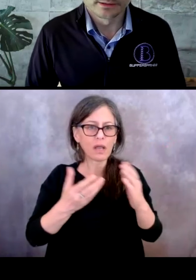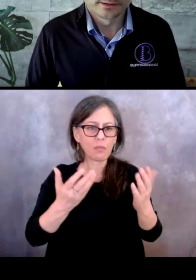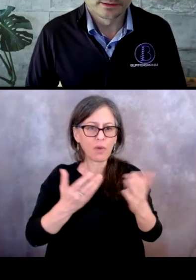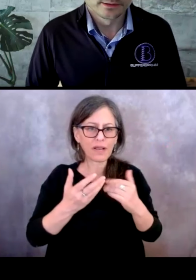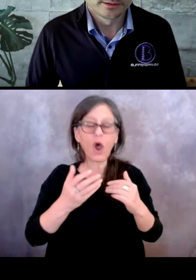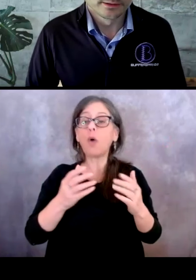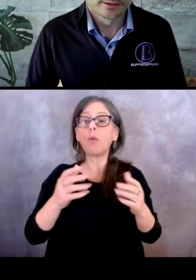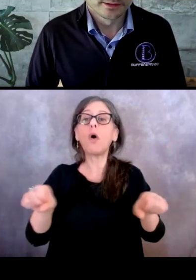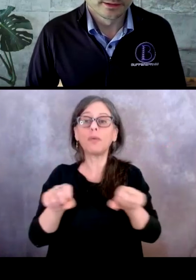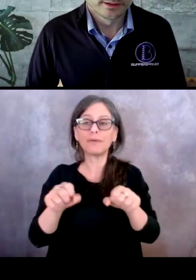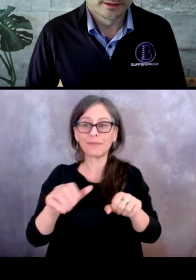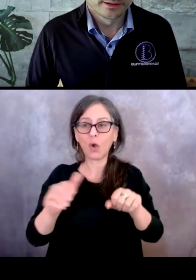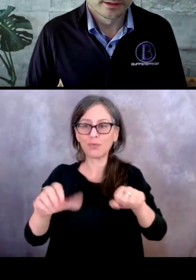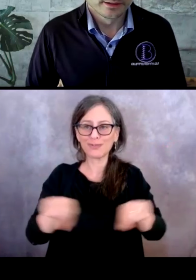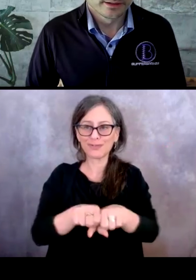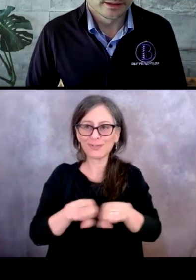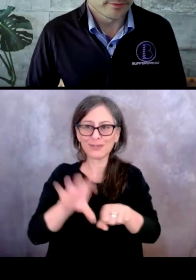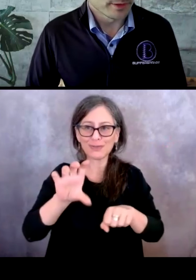Honestly.